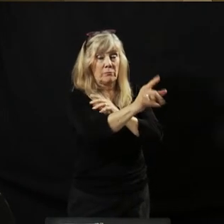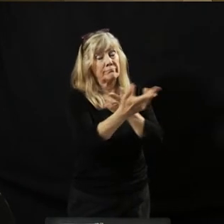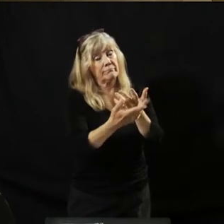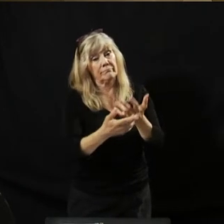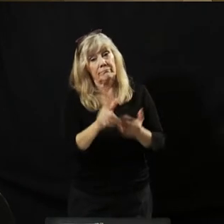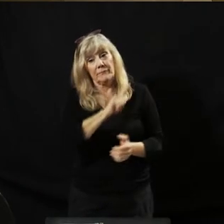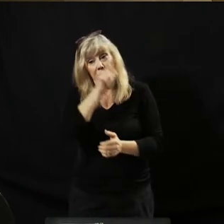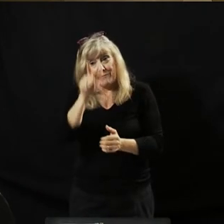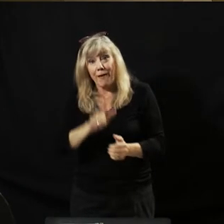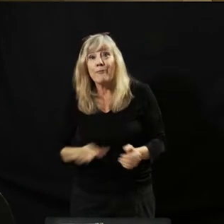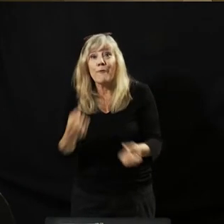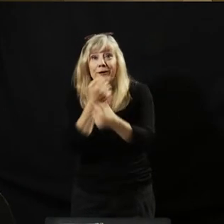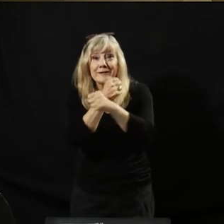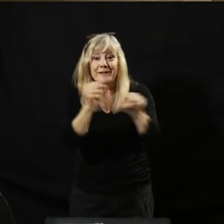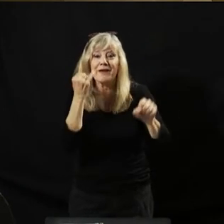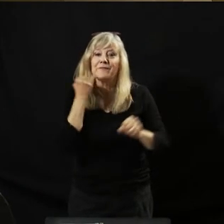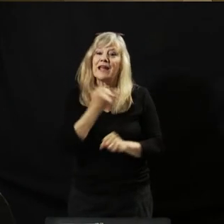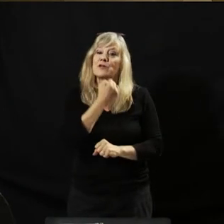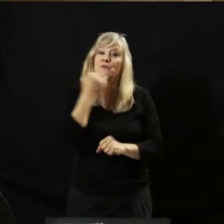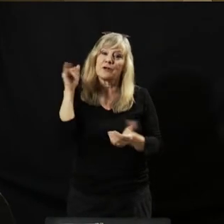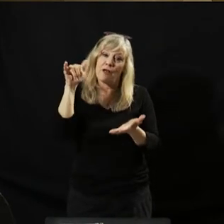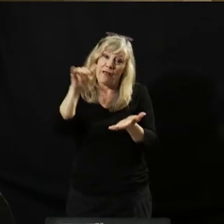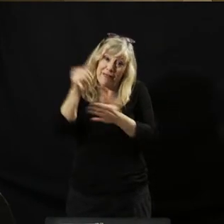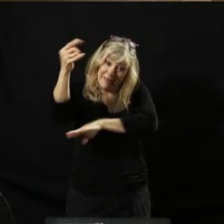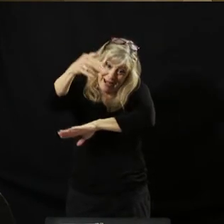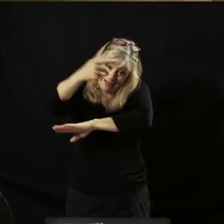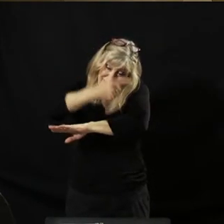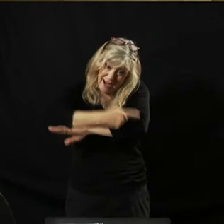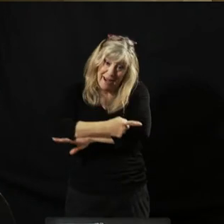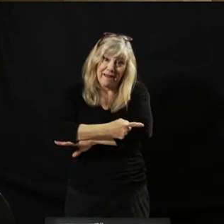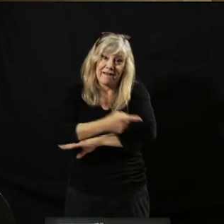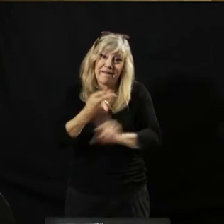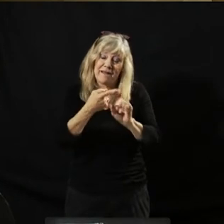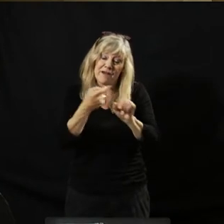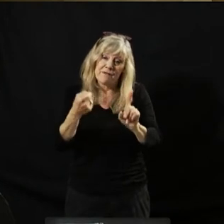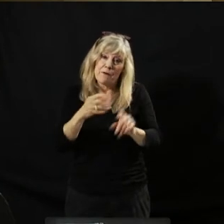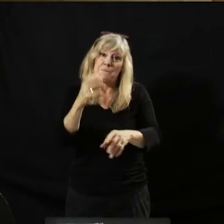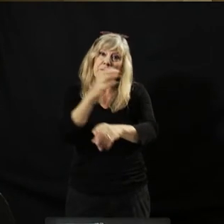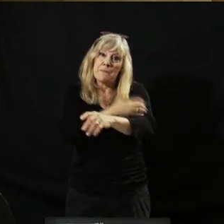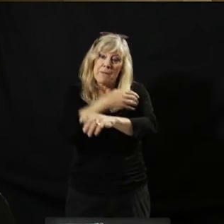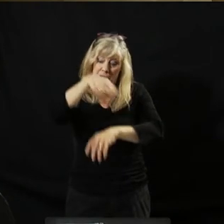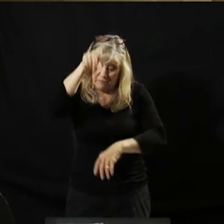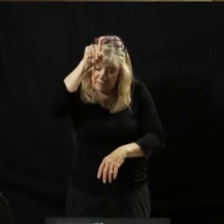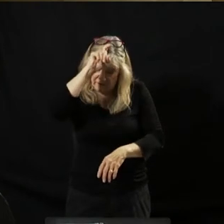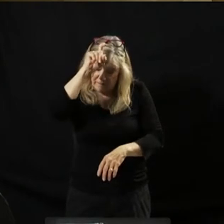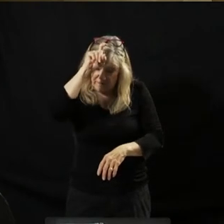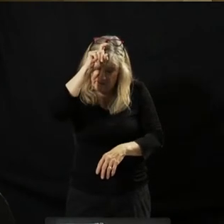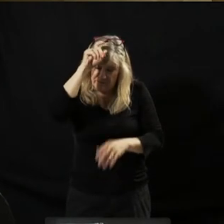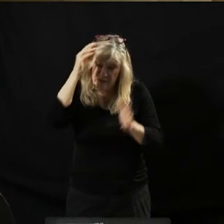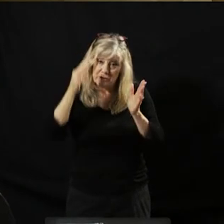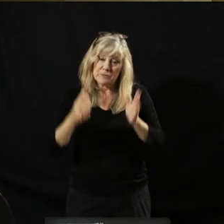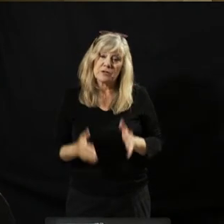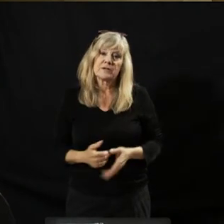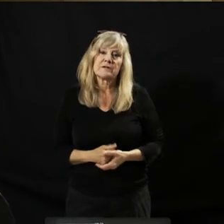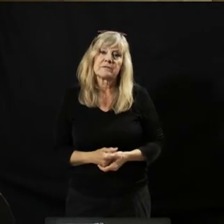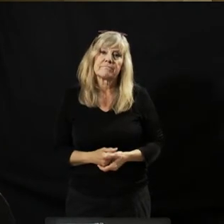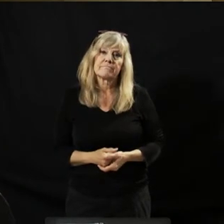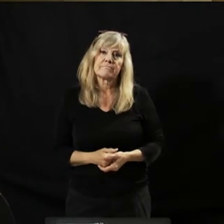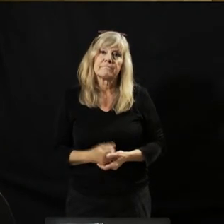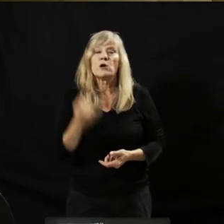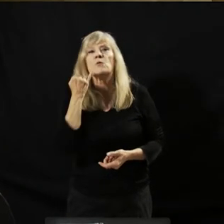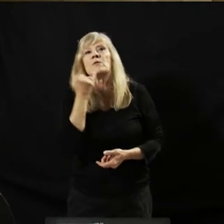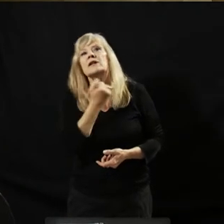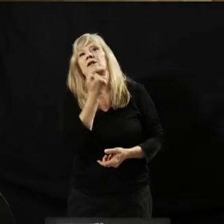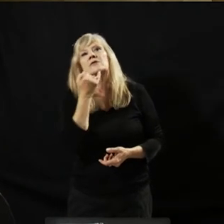Thus the Lord saved Israel on that day from the power of the Egyptians. When Israel